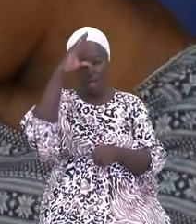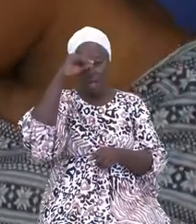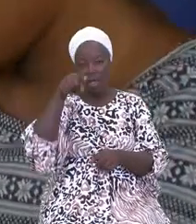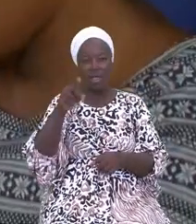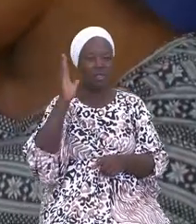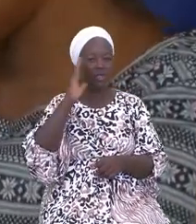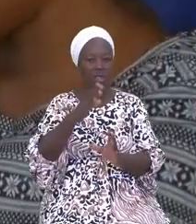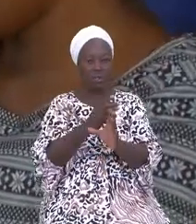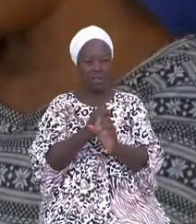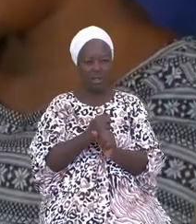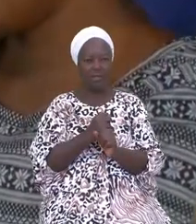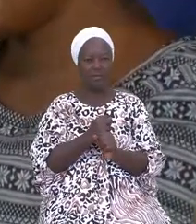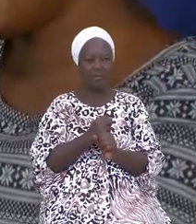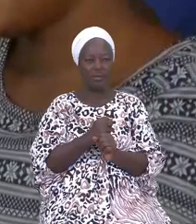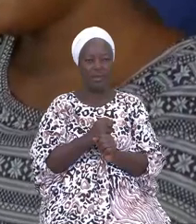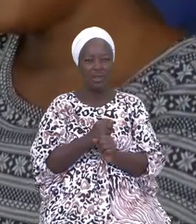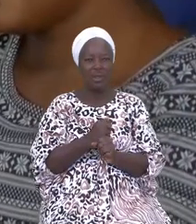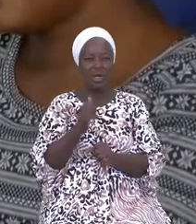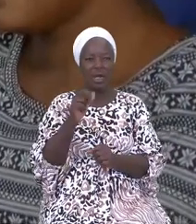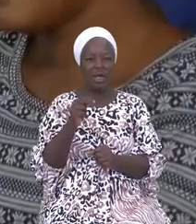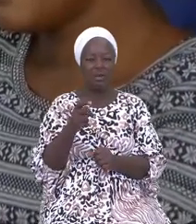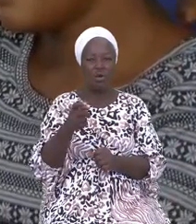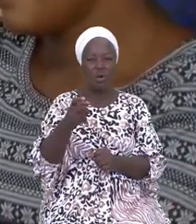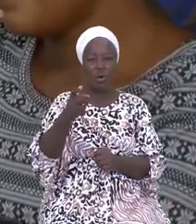receive. Amen. An hundred.